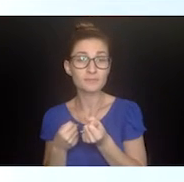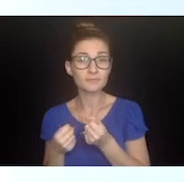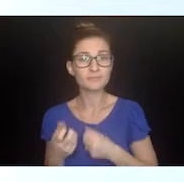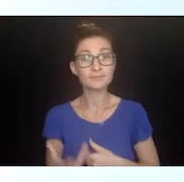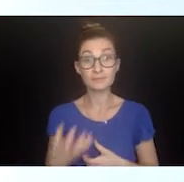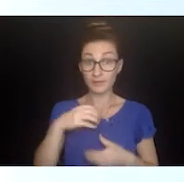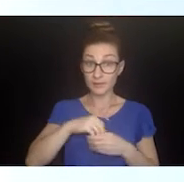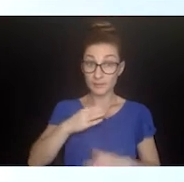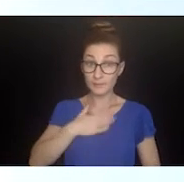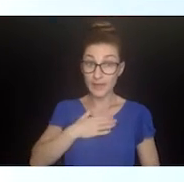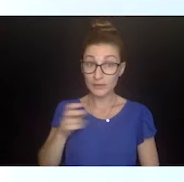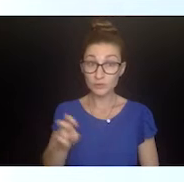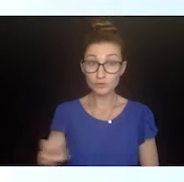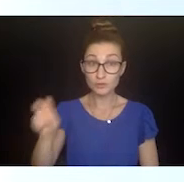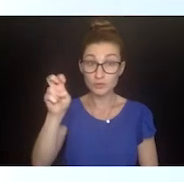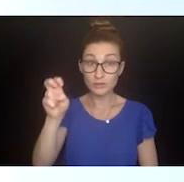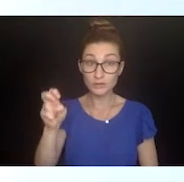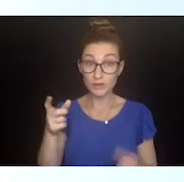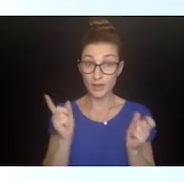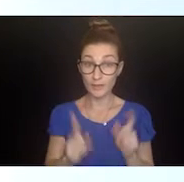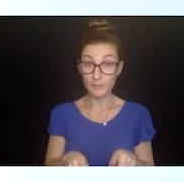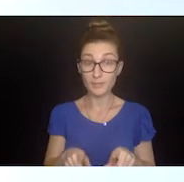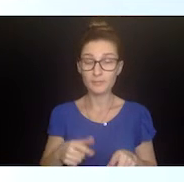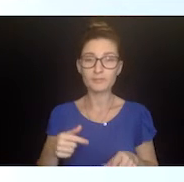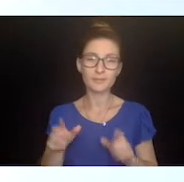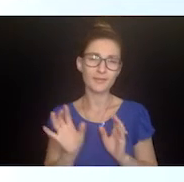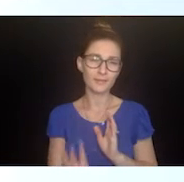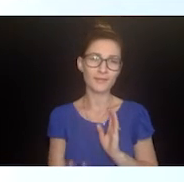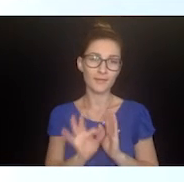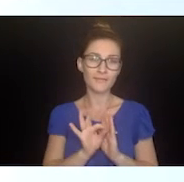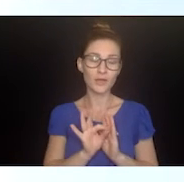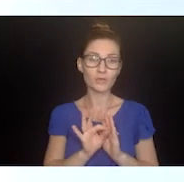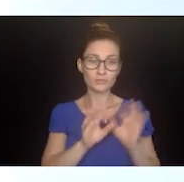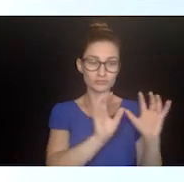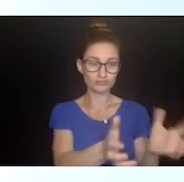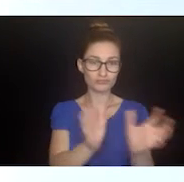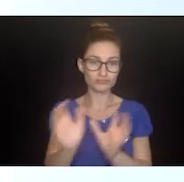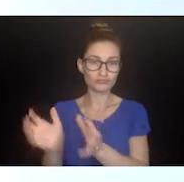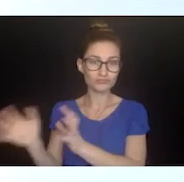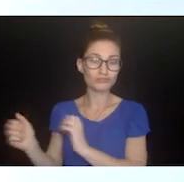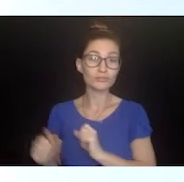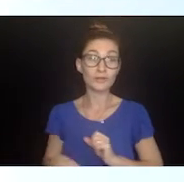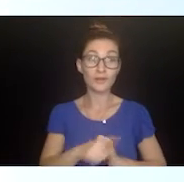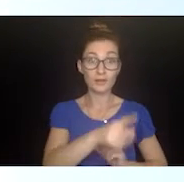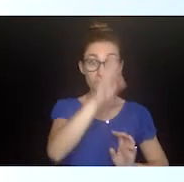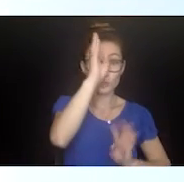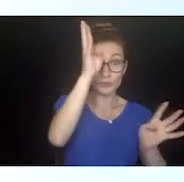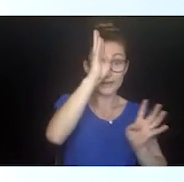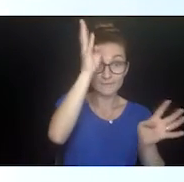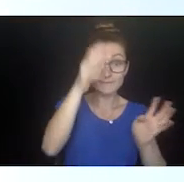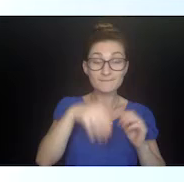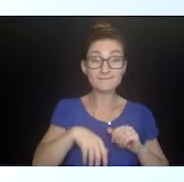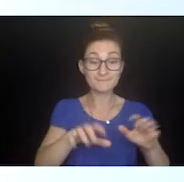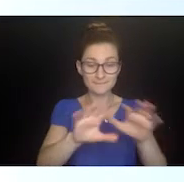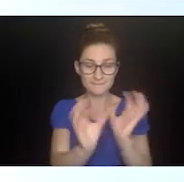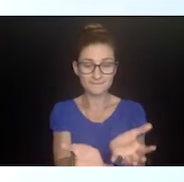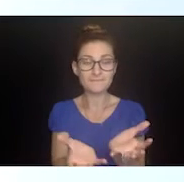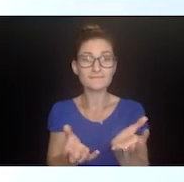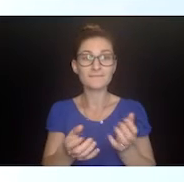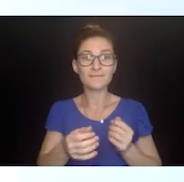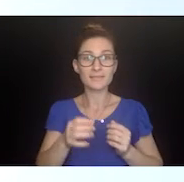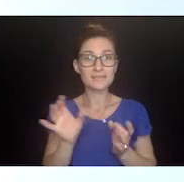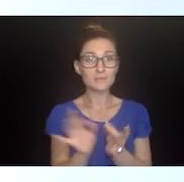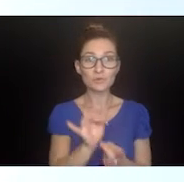As part of my journey, I found a tribe for my creative side, my writing. I found a tribe for